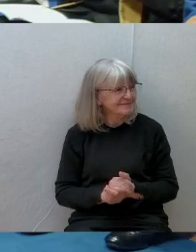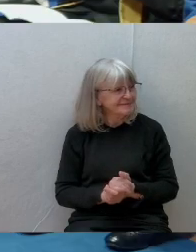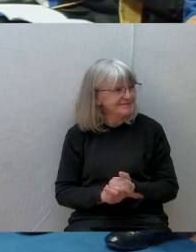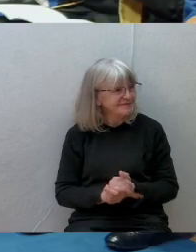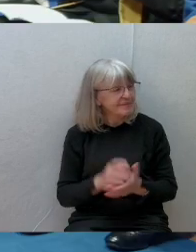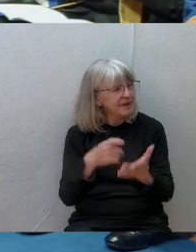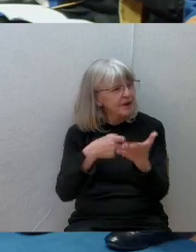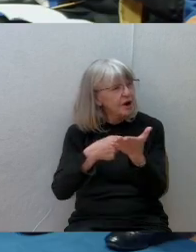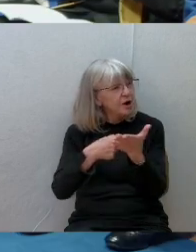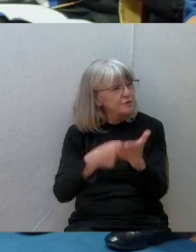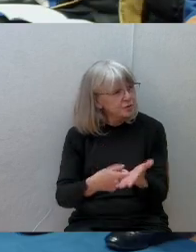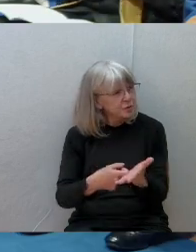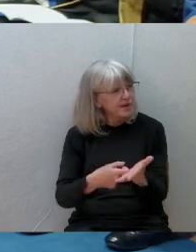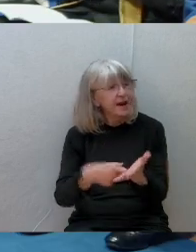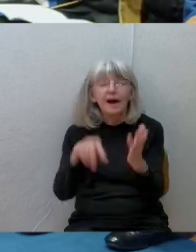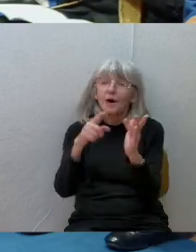Rukayat Otsun.